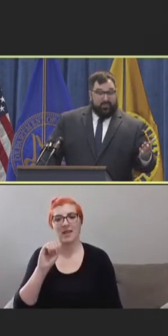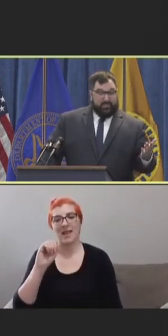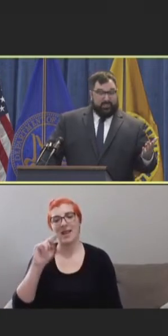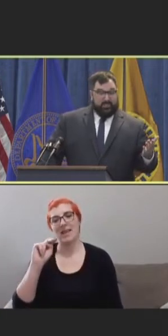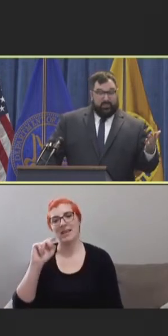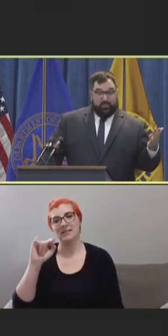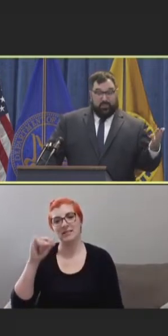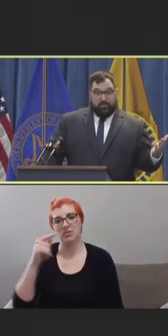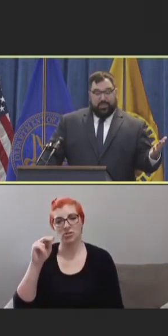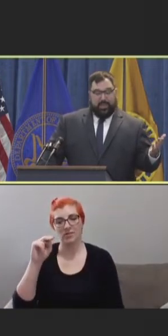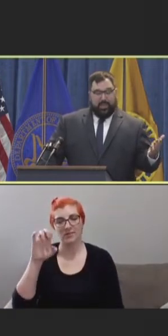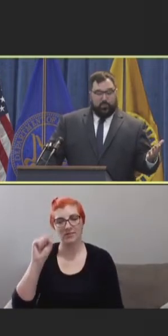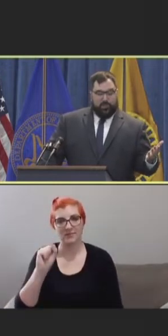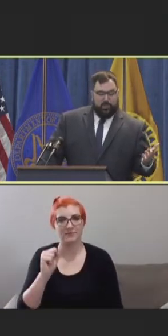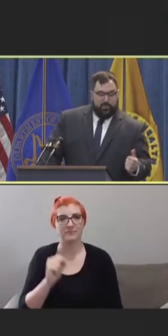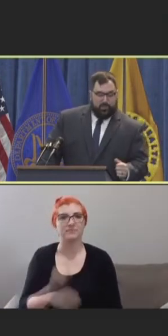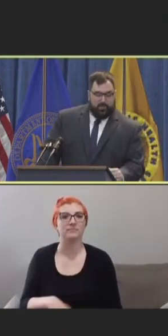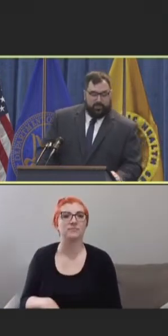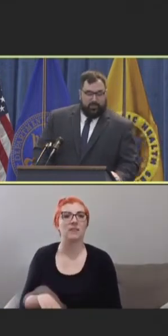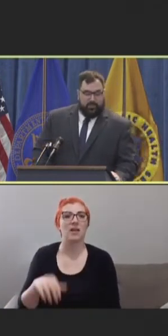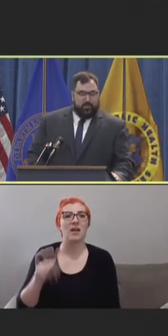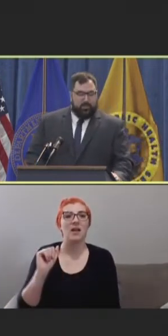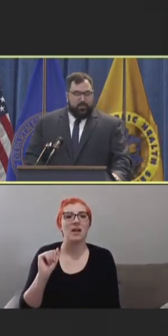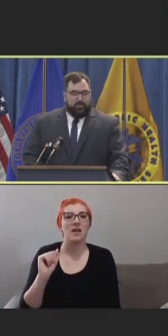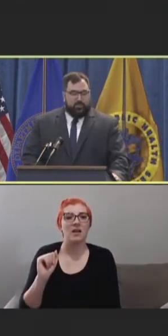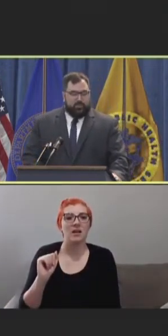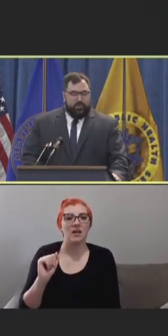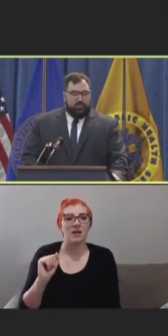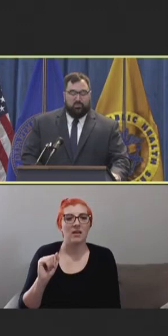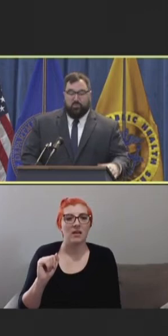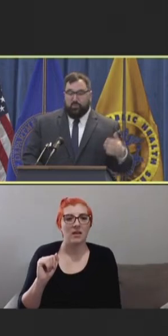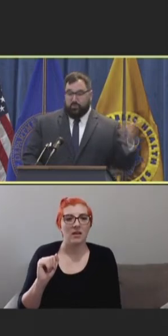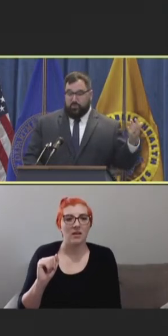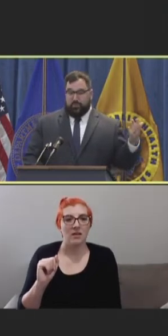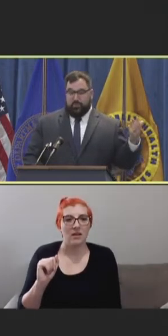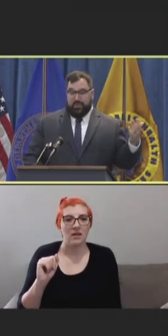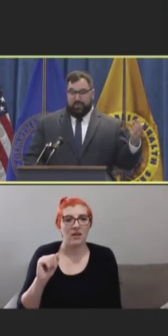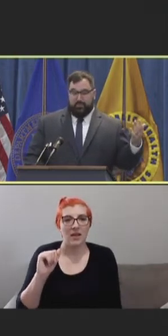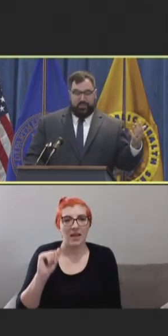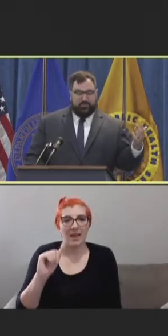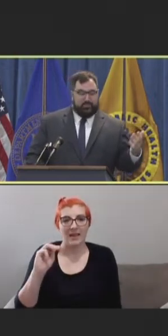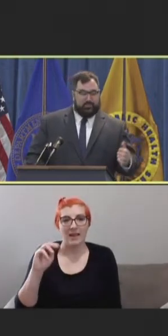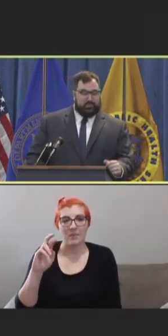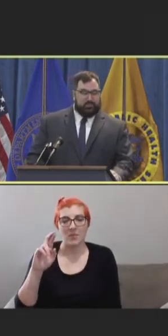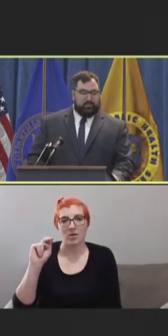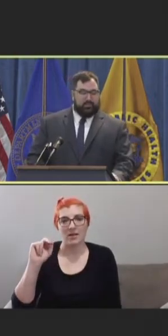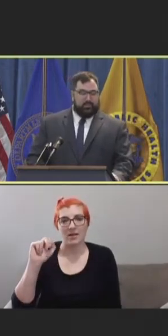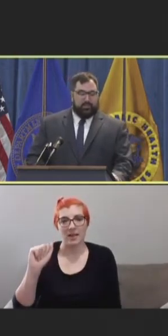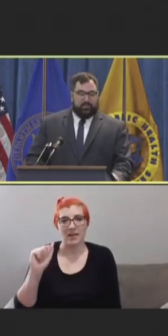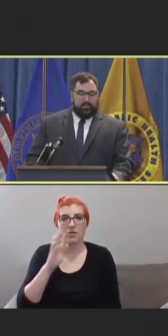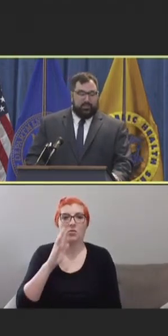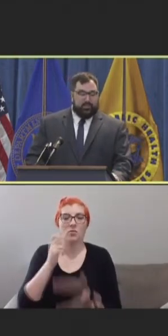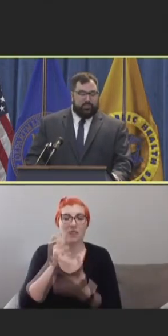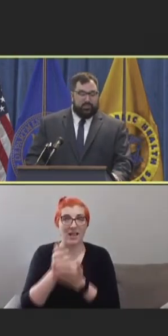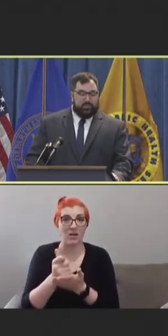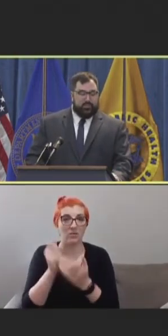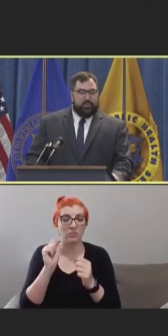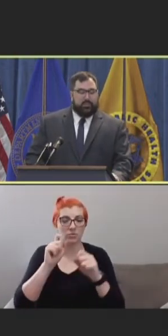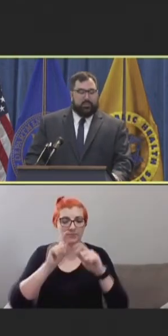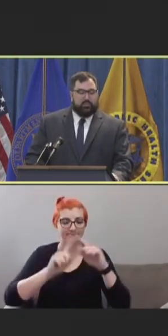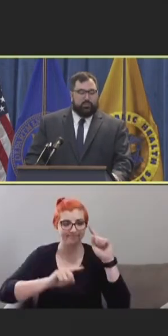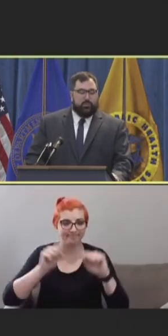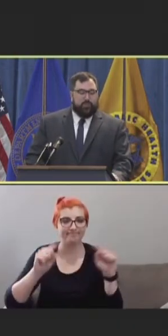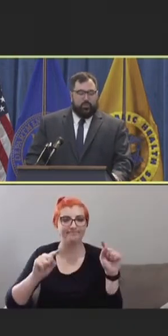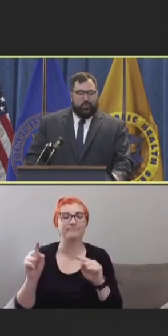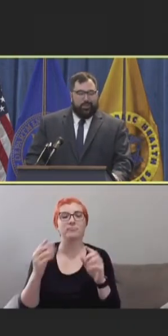mRNA vaccines are going to be a big help here. In theory, you can generate multiple candidate vaccines and get each season,